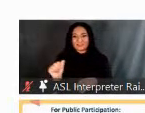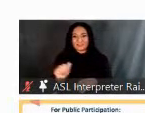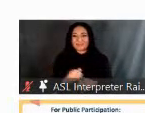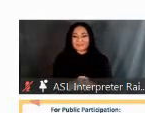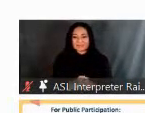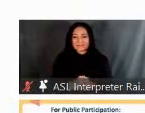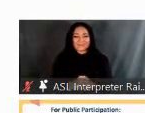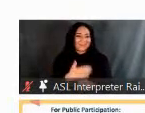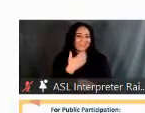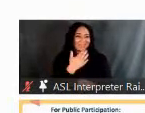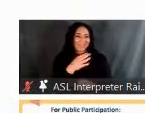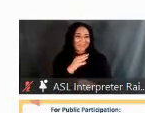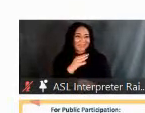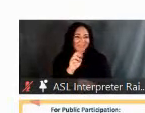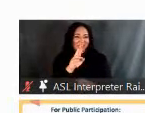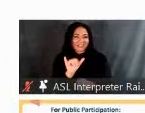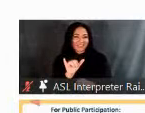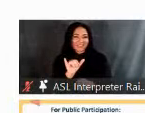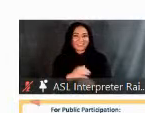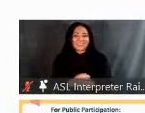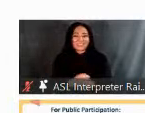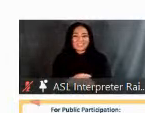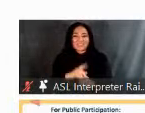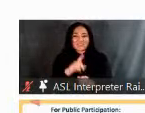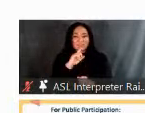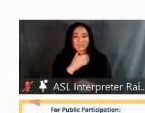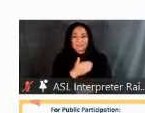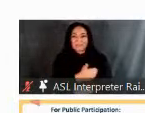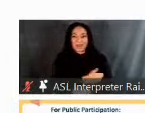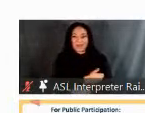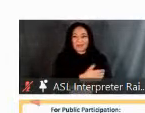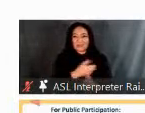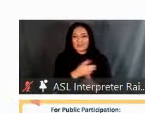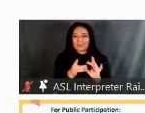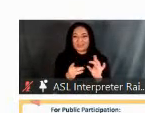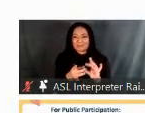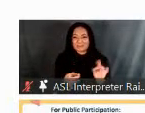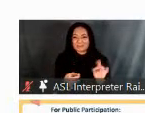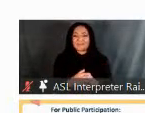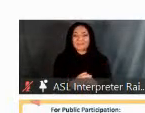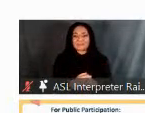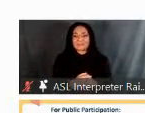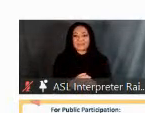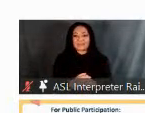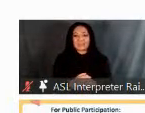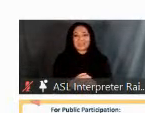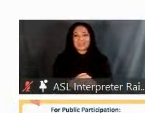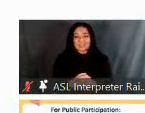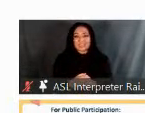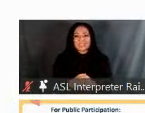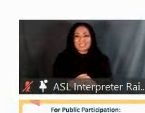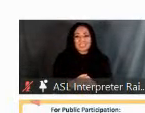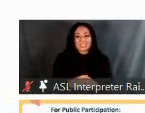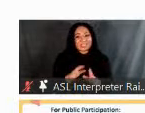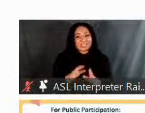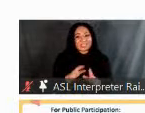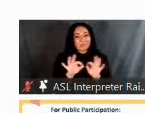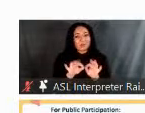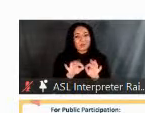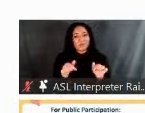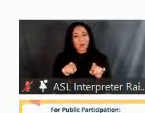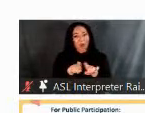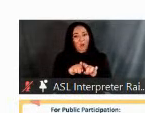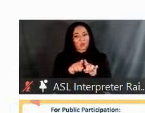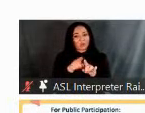Thank you so much, Mary. That's such a powerful, amazing statement. I would be remiss if I didn't acknowledge that March is